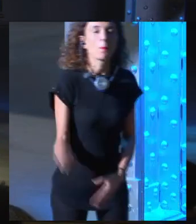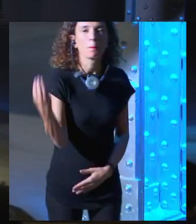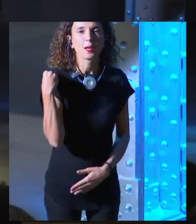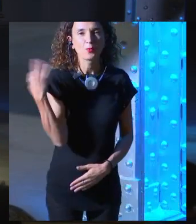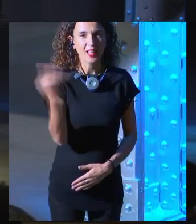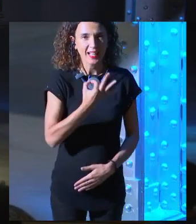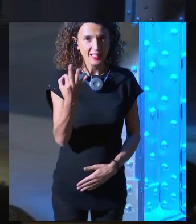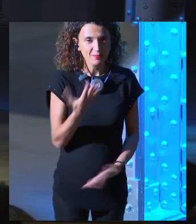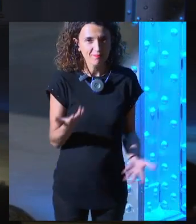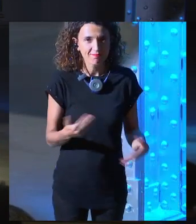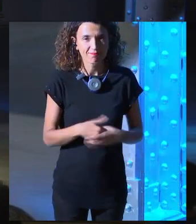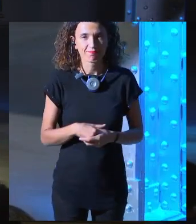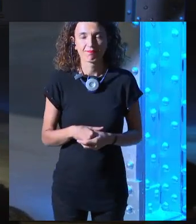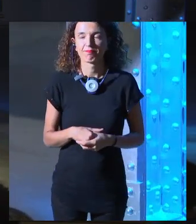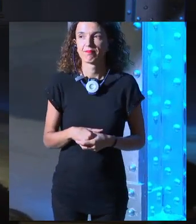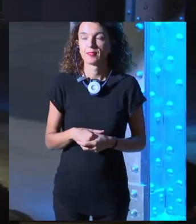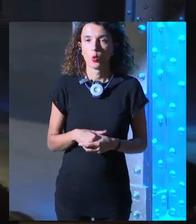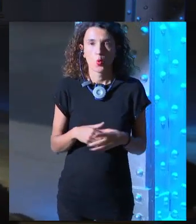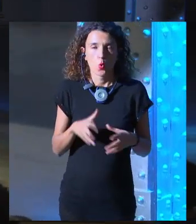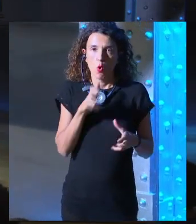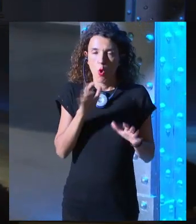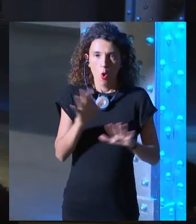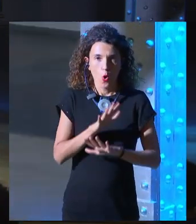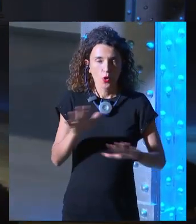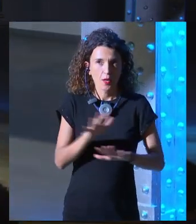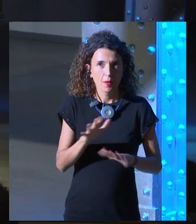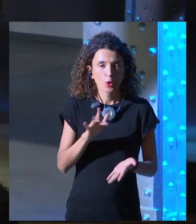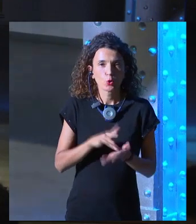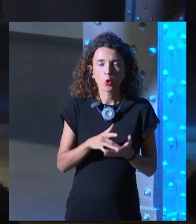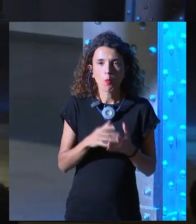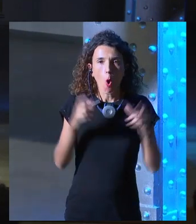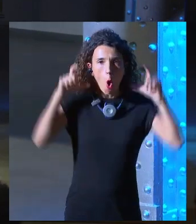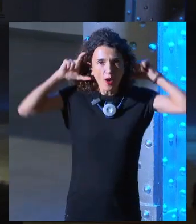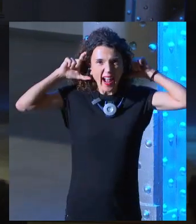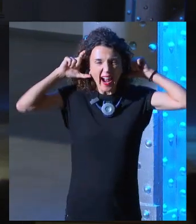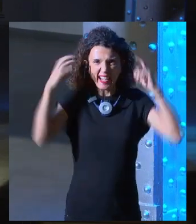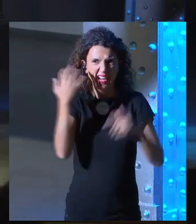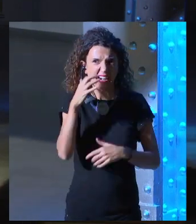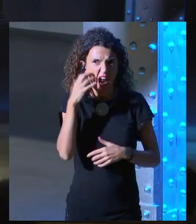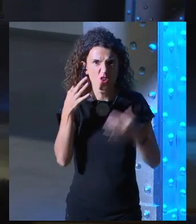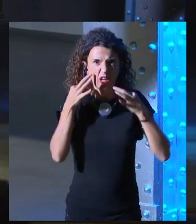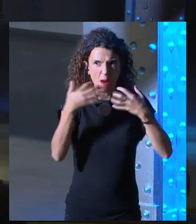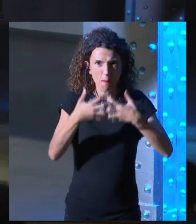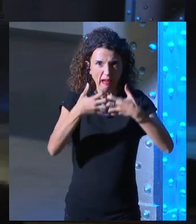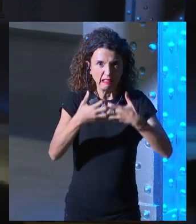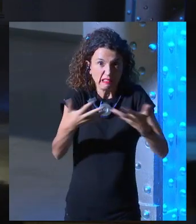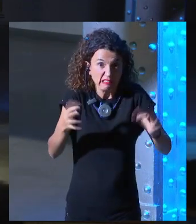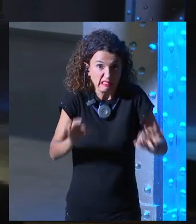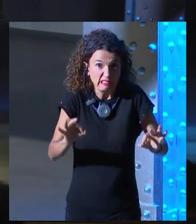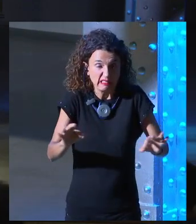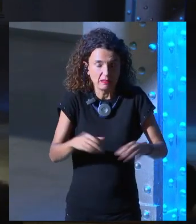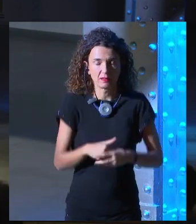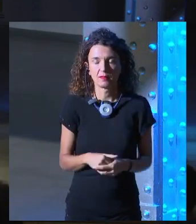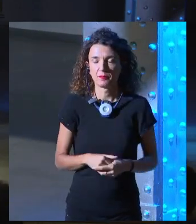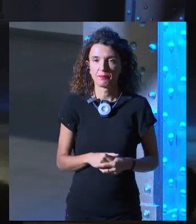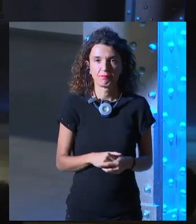This is terrible. This is like an evening with Jeanette Winterson, isn't it? Okay. I put these in my ears. Some water? I'd love some